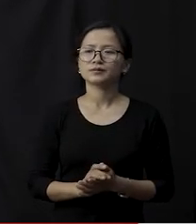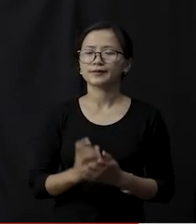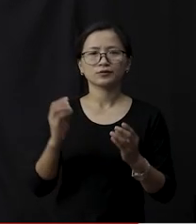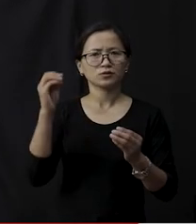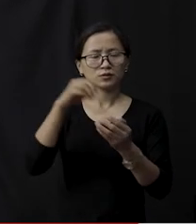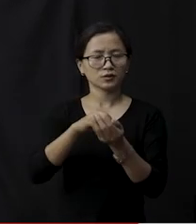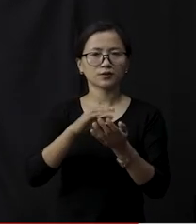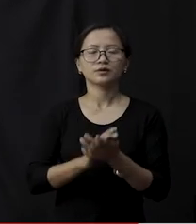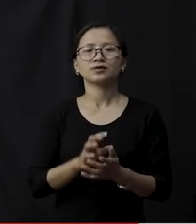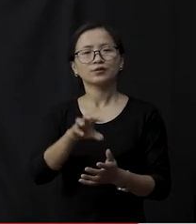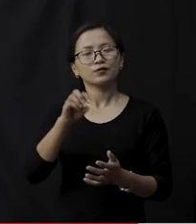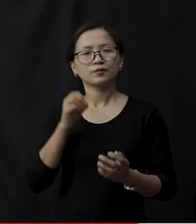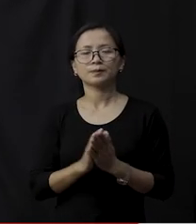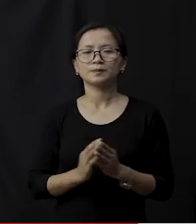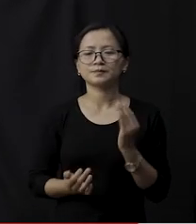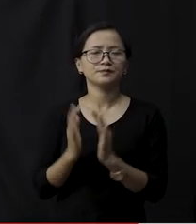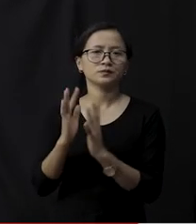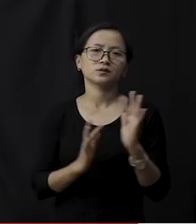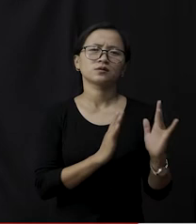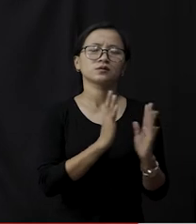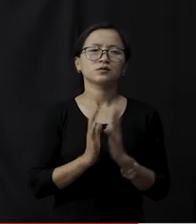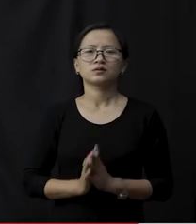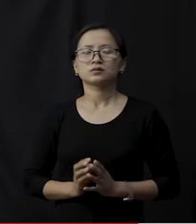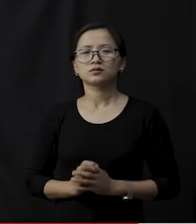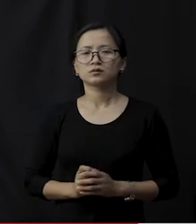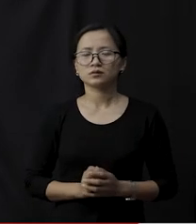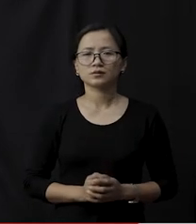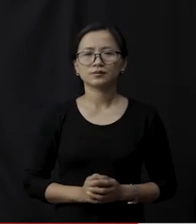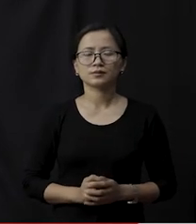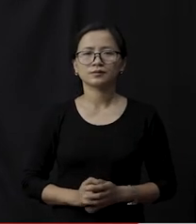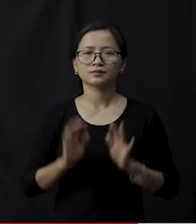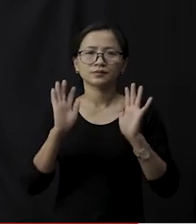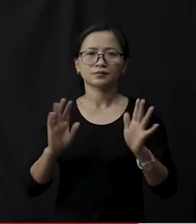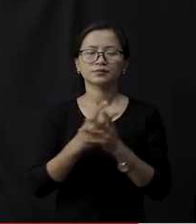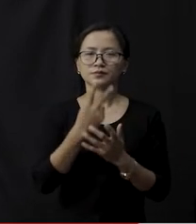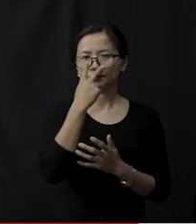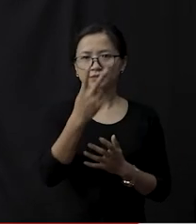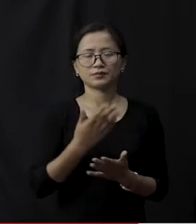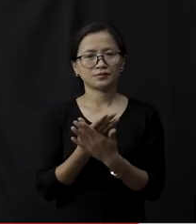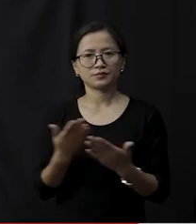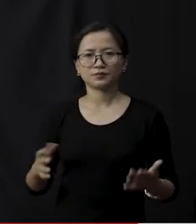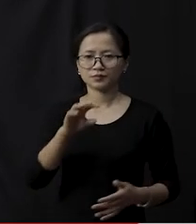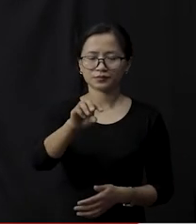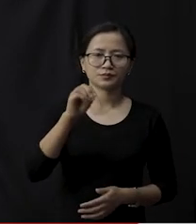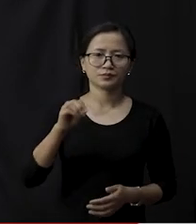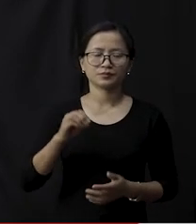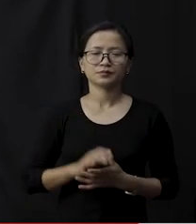you see, students, we are so much dependent on plants. So students, you can have a look on things we get